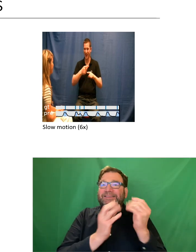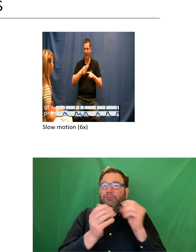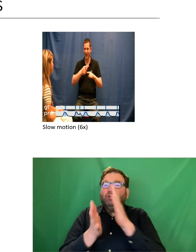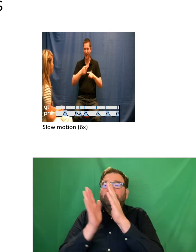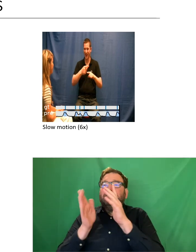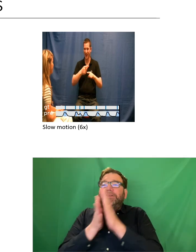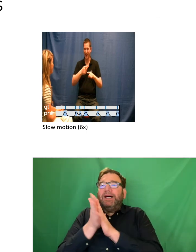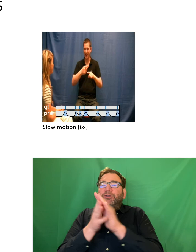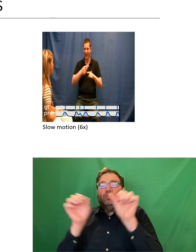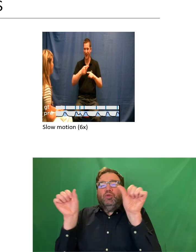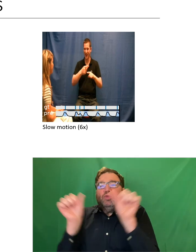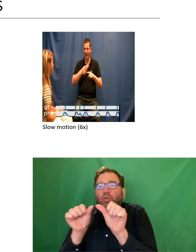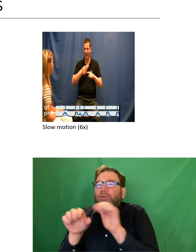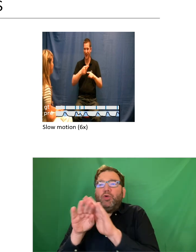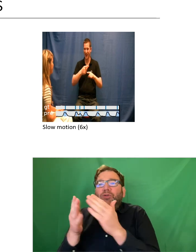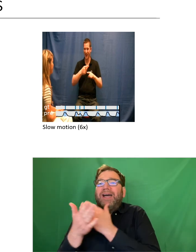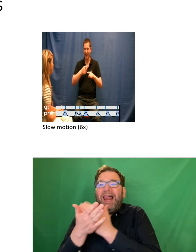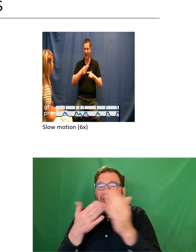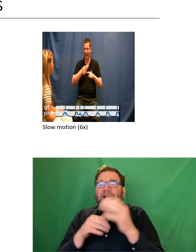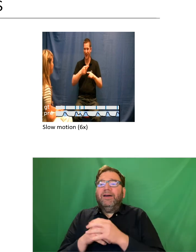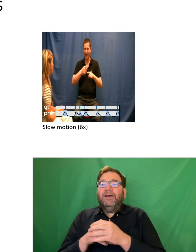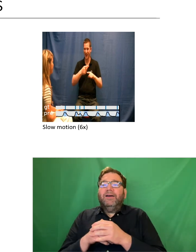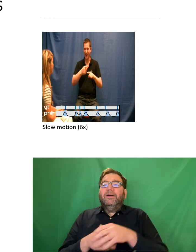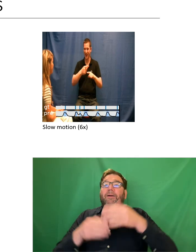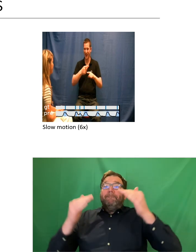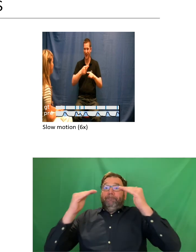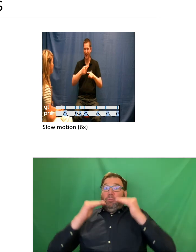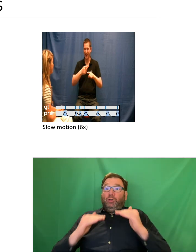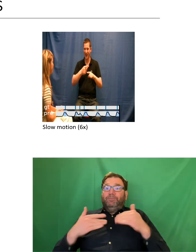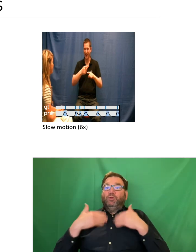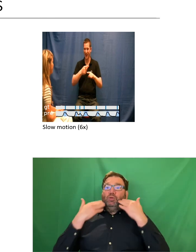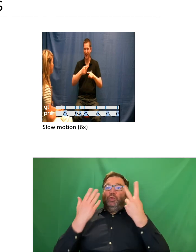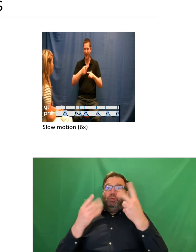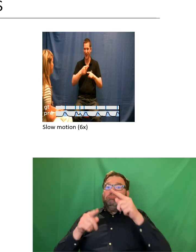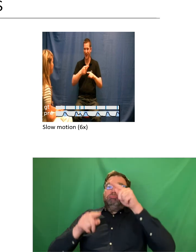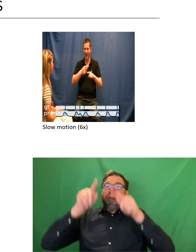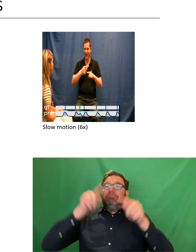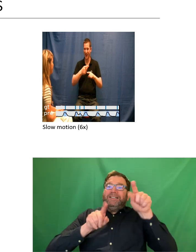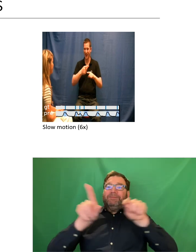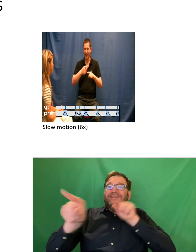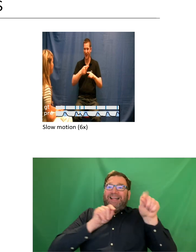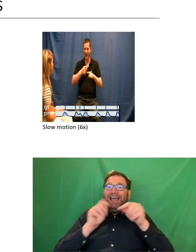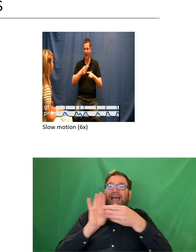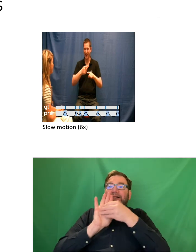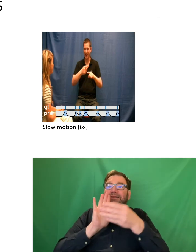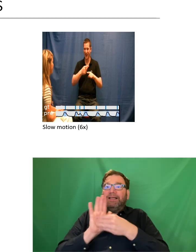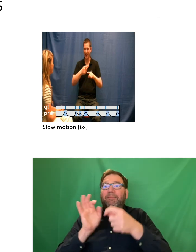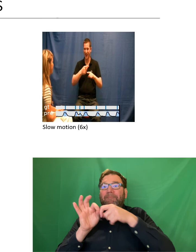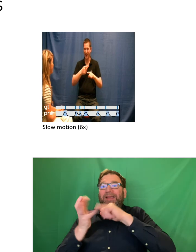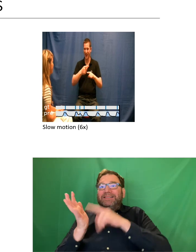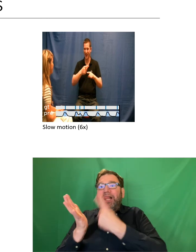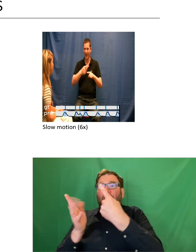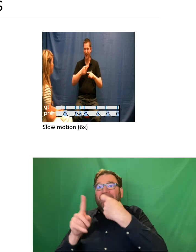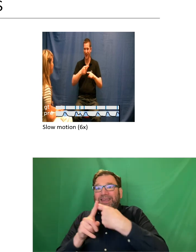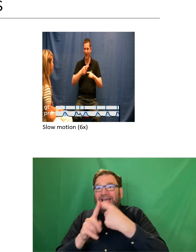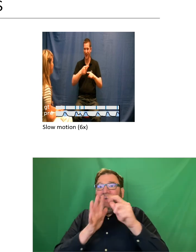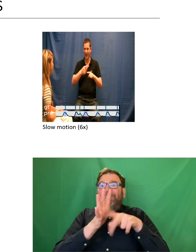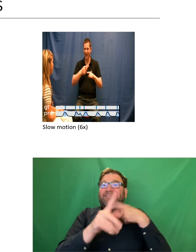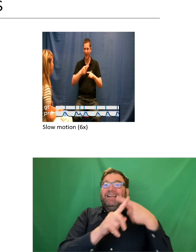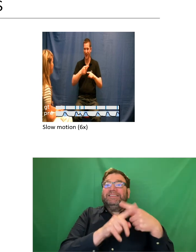short signs. On the bottom we show two randomly chosen examples of BSL1K and Phoenix